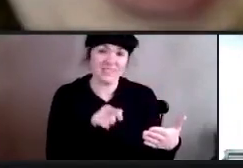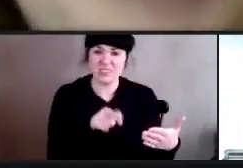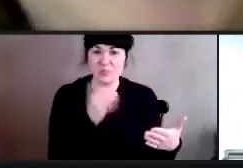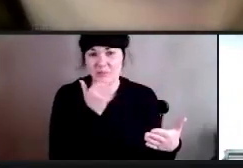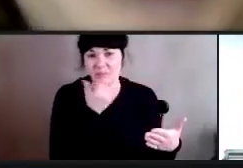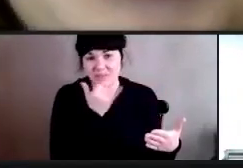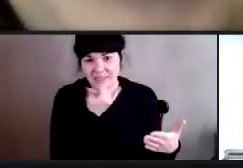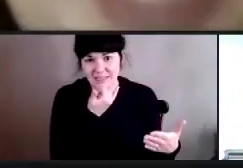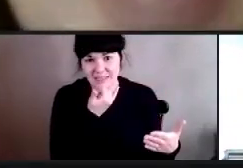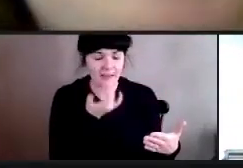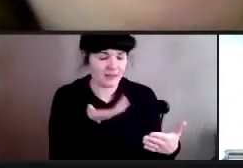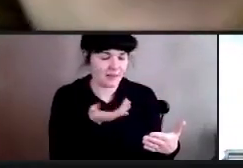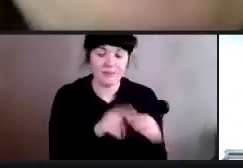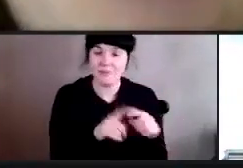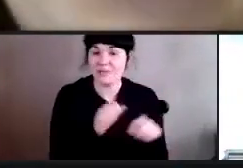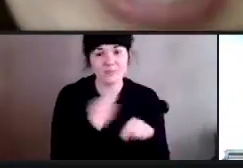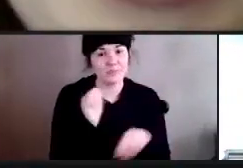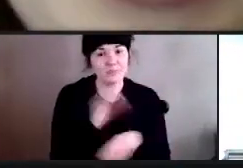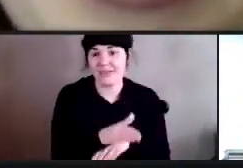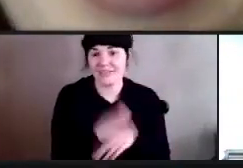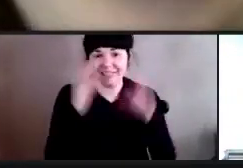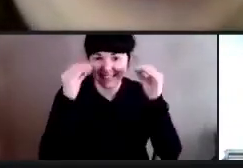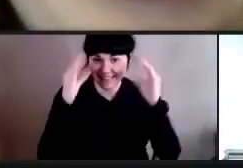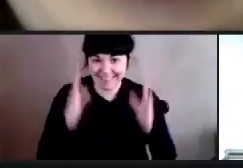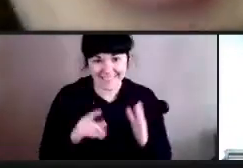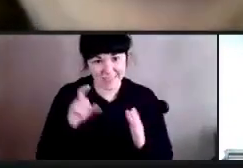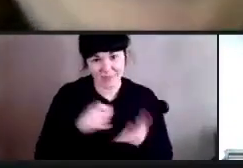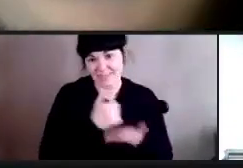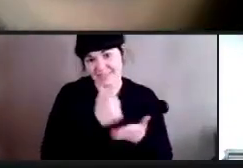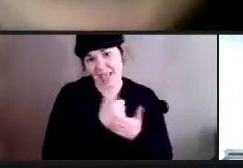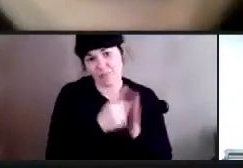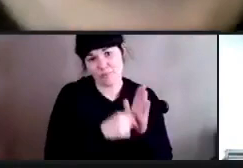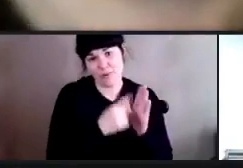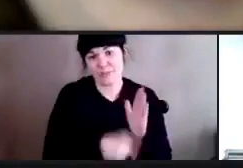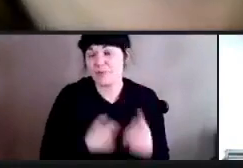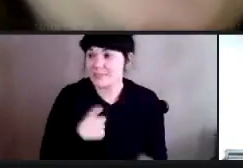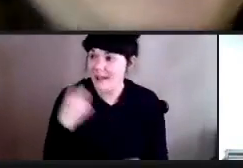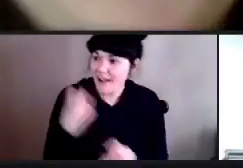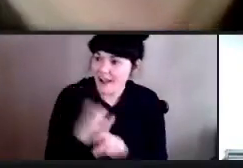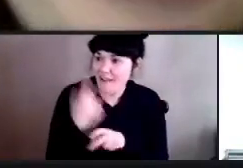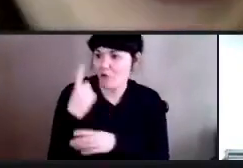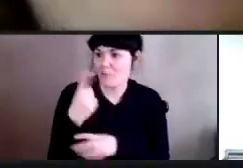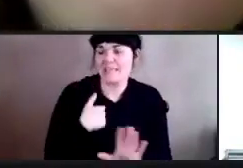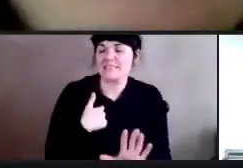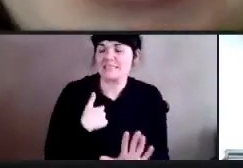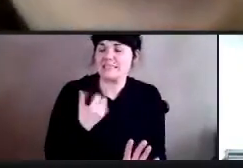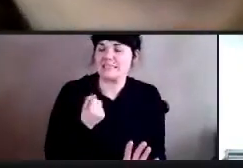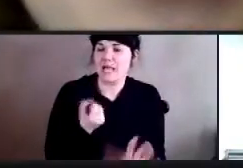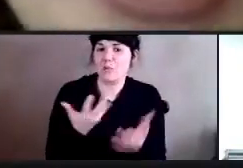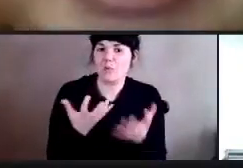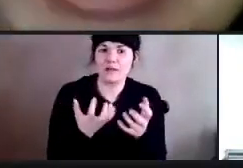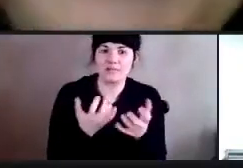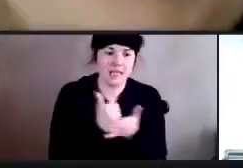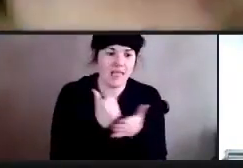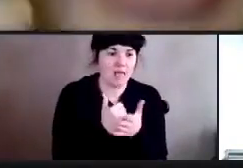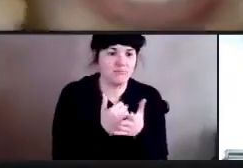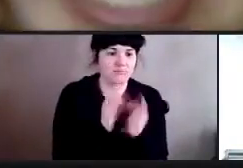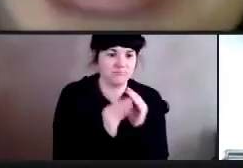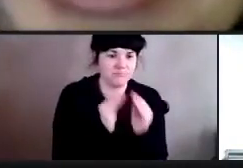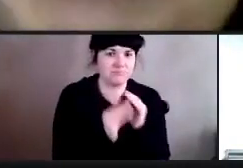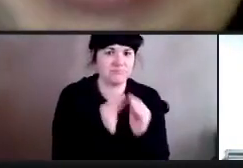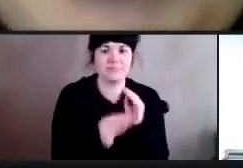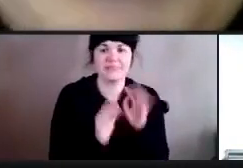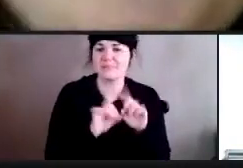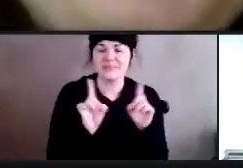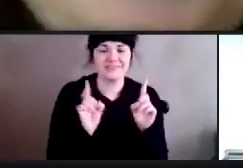going to have to correct you. And it took every bone in my body to say that and not like, you know, so it's that